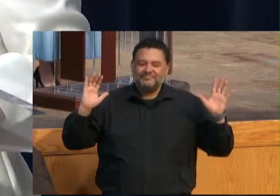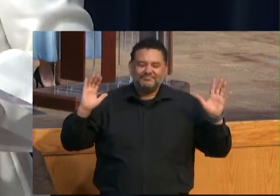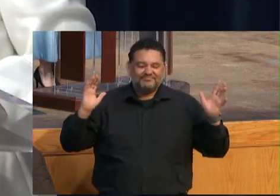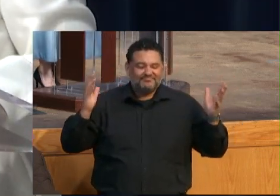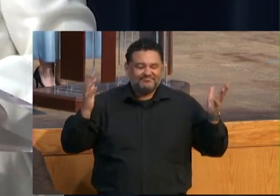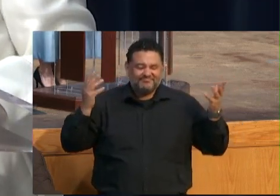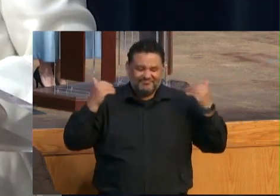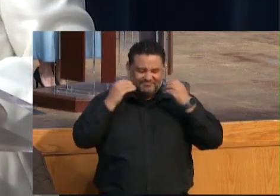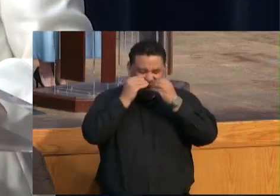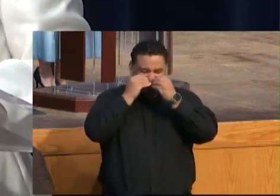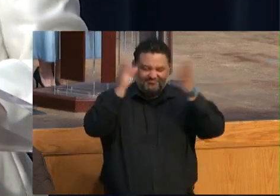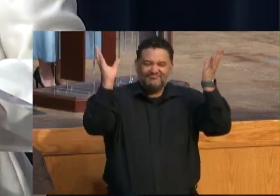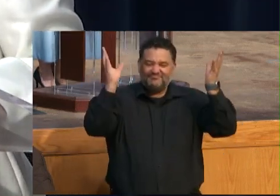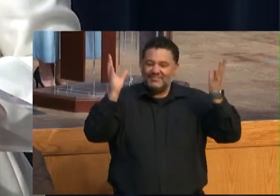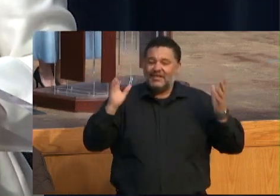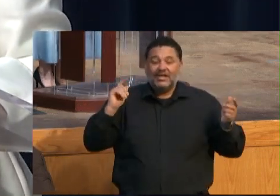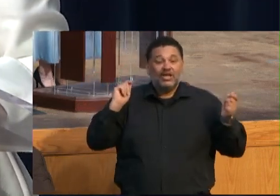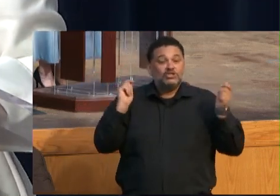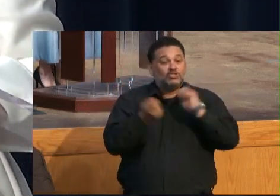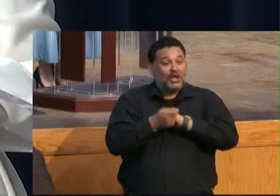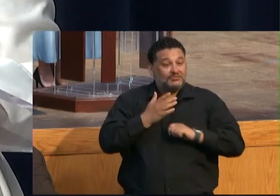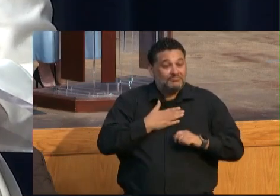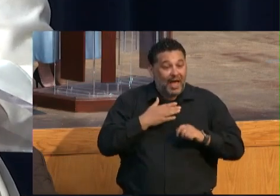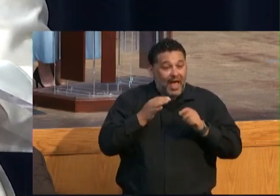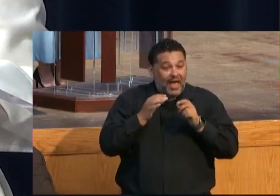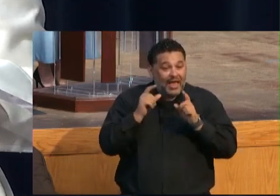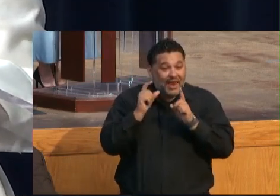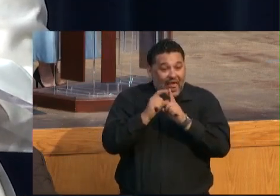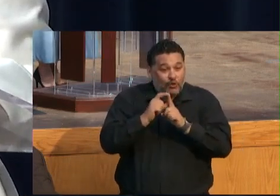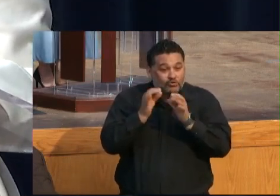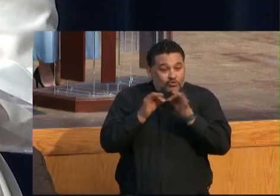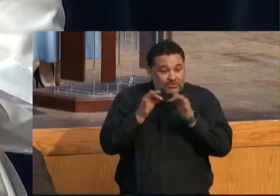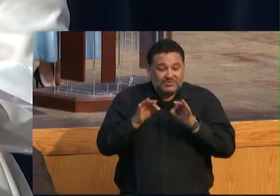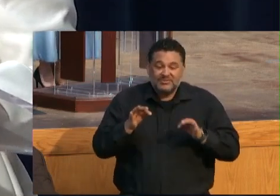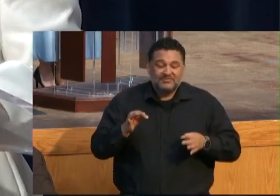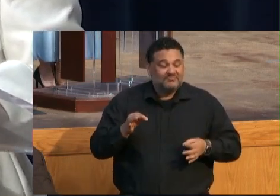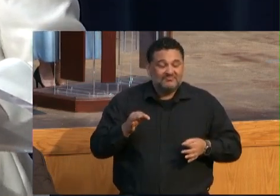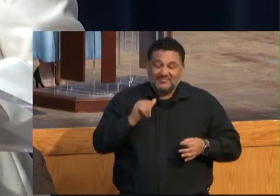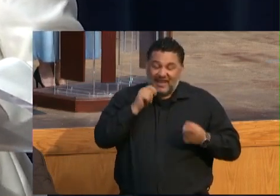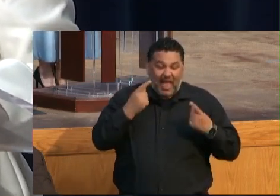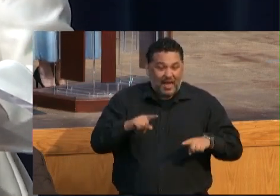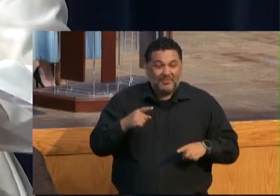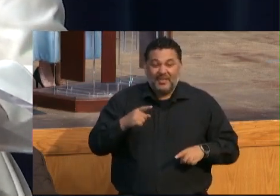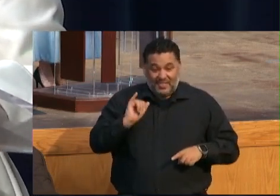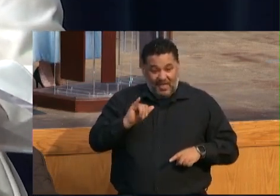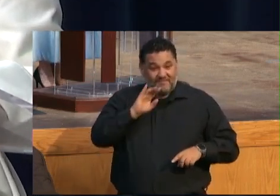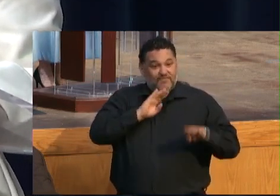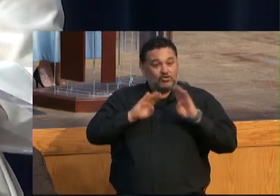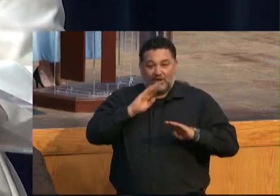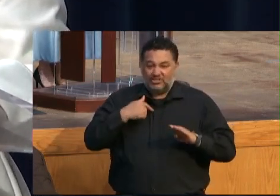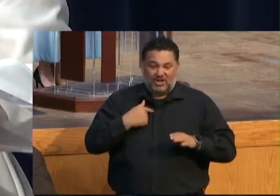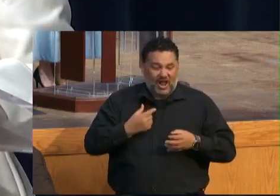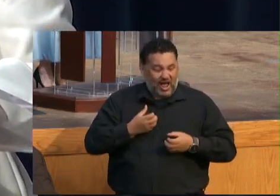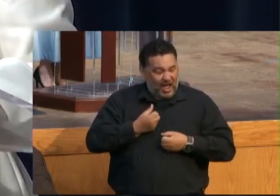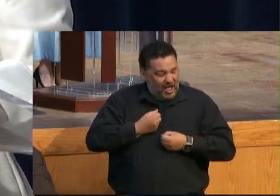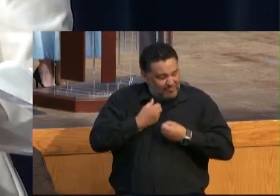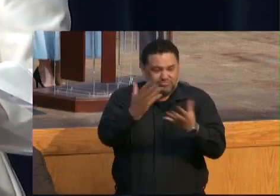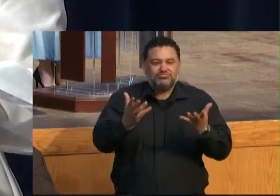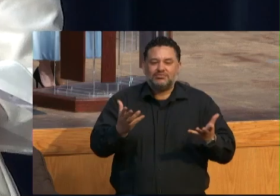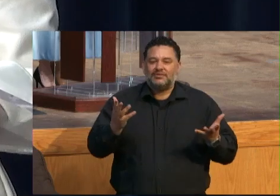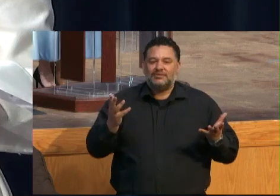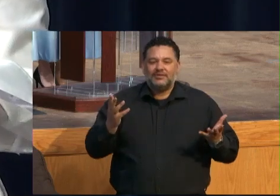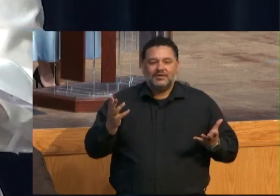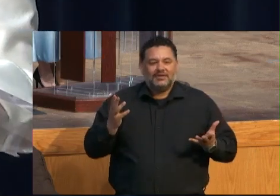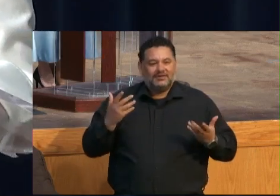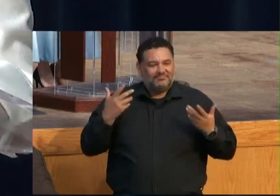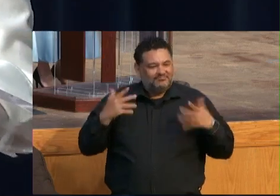changing my language didn't happen. I got that frustration out. It's over with. So I don't need to strive for this